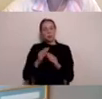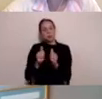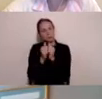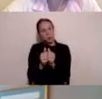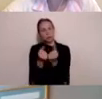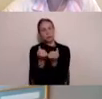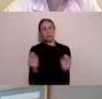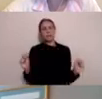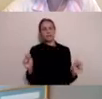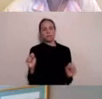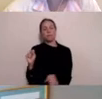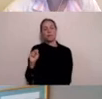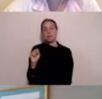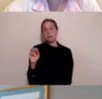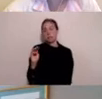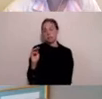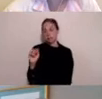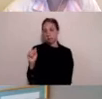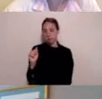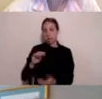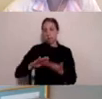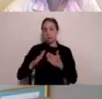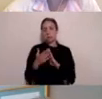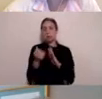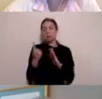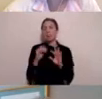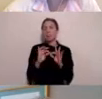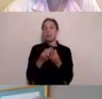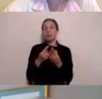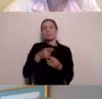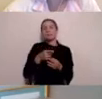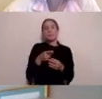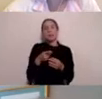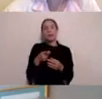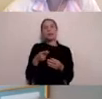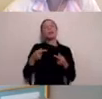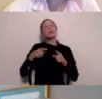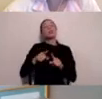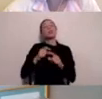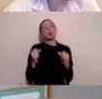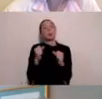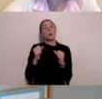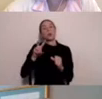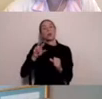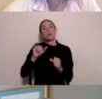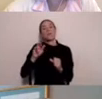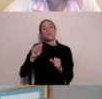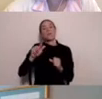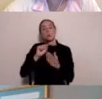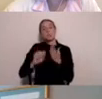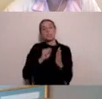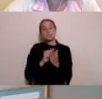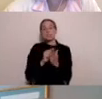SMA community, it's very typical that families go into what we call lockdown during the winter viral season, avoiding others who are